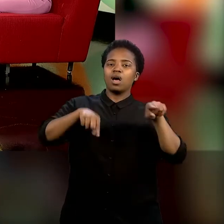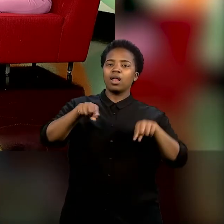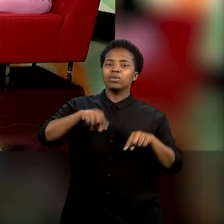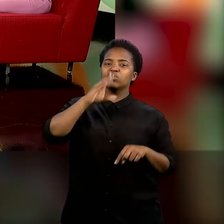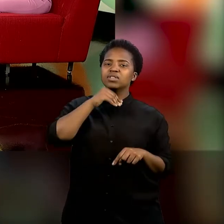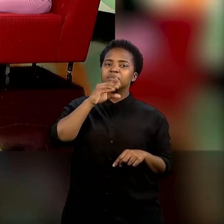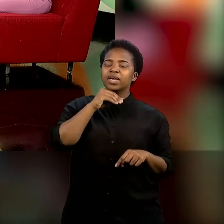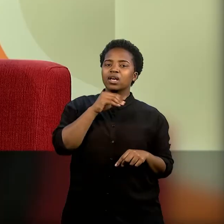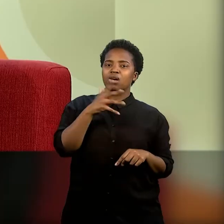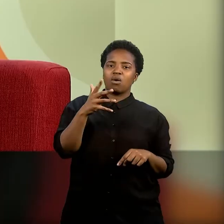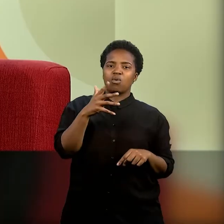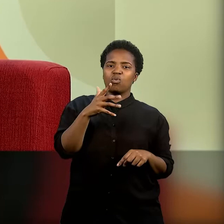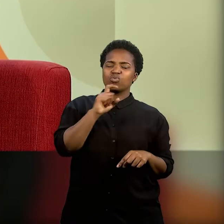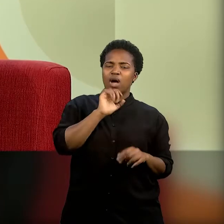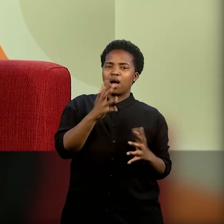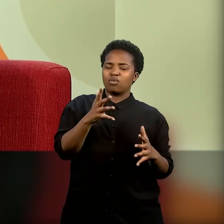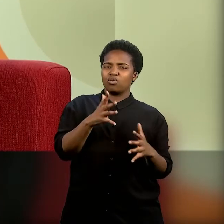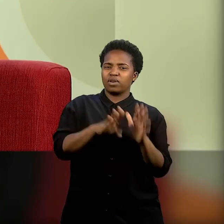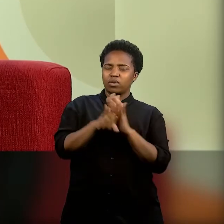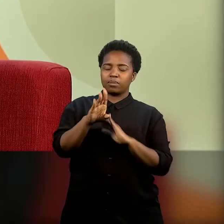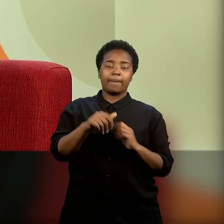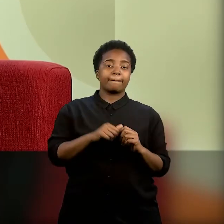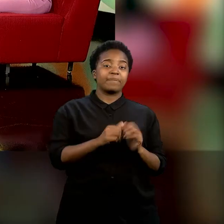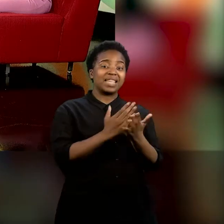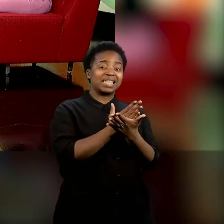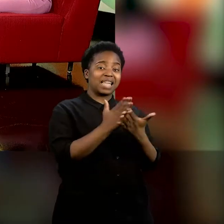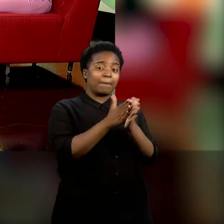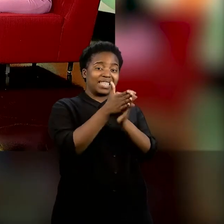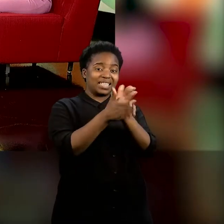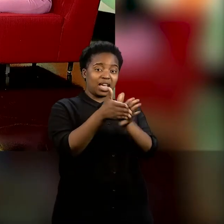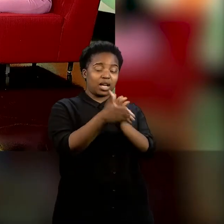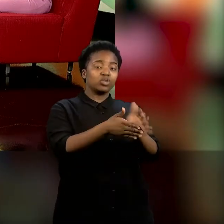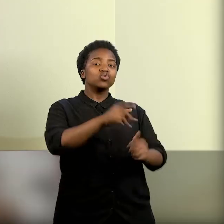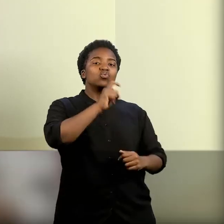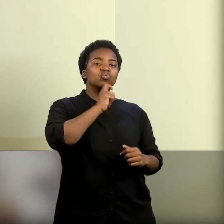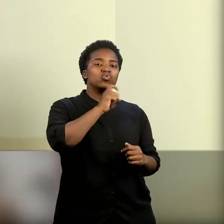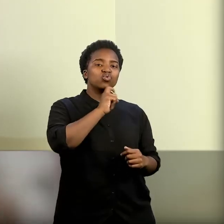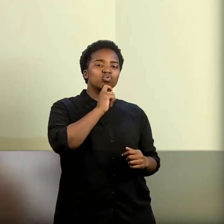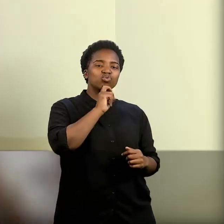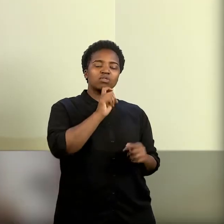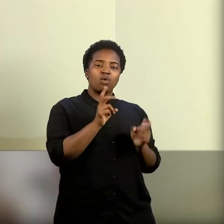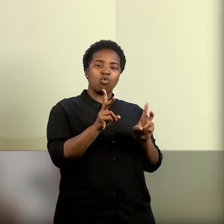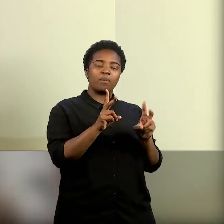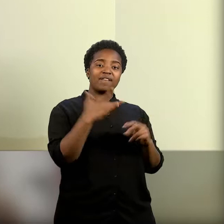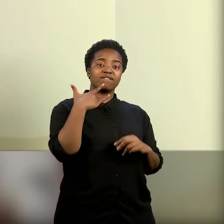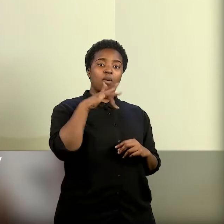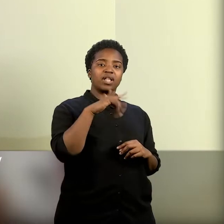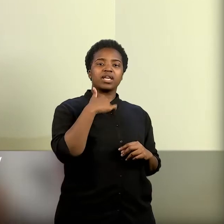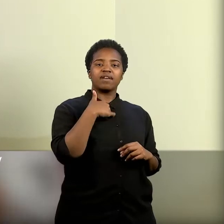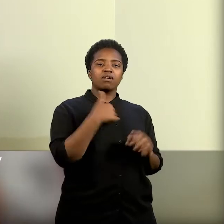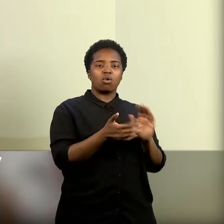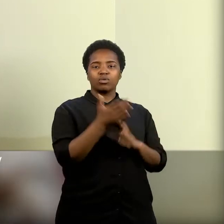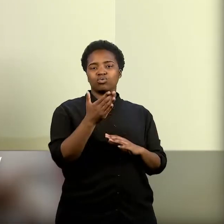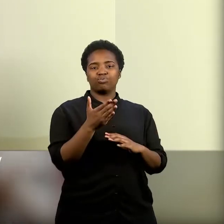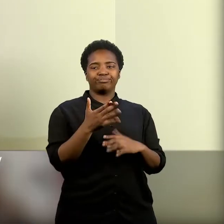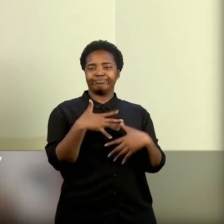certain words that you use or slang words? So there's specific signs that you would use that you would not use in other settings. If I'm just